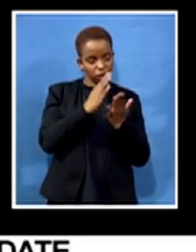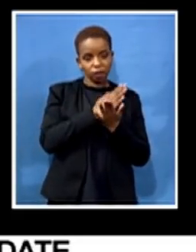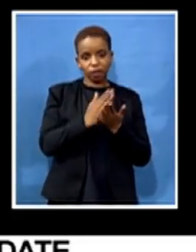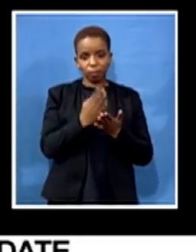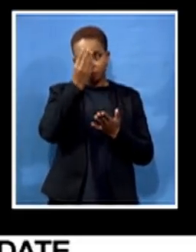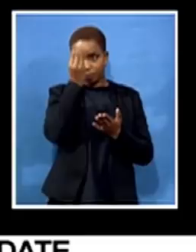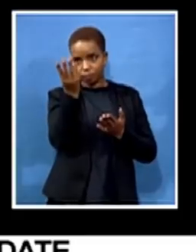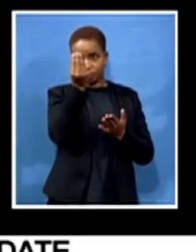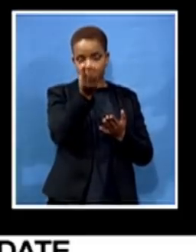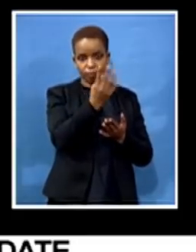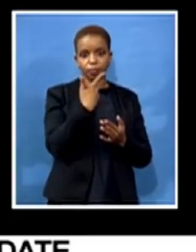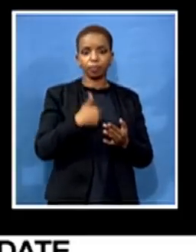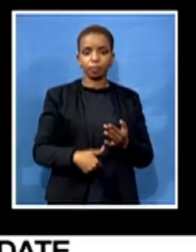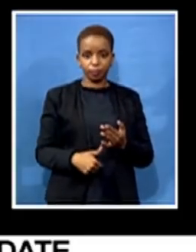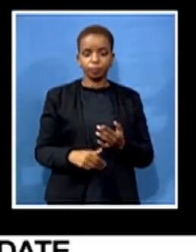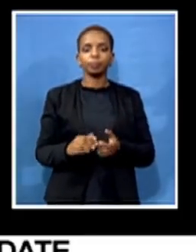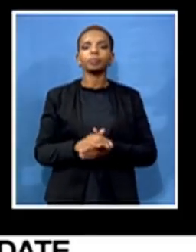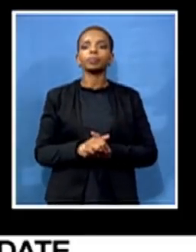says that